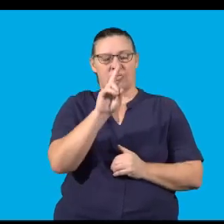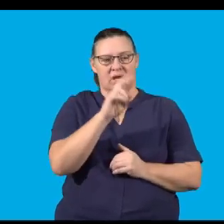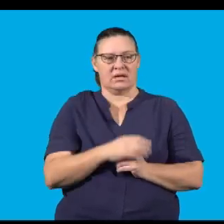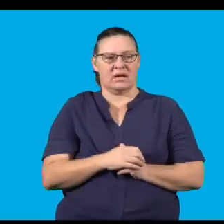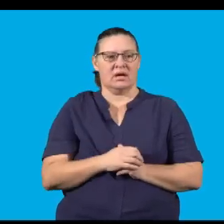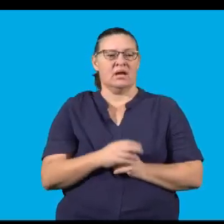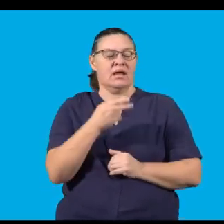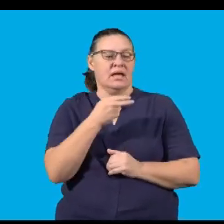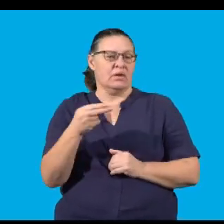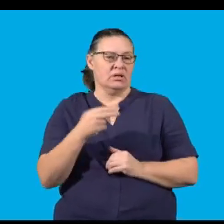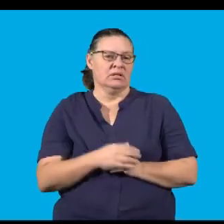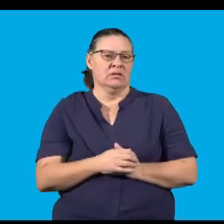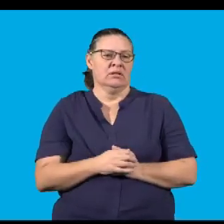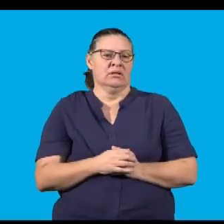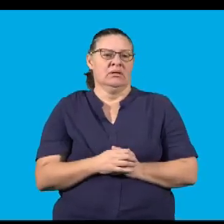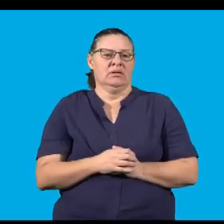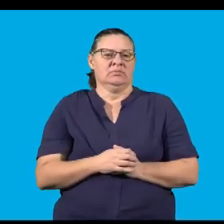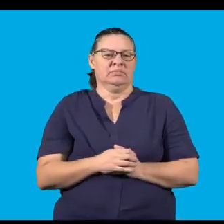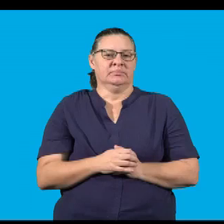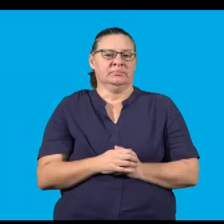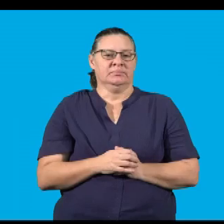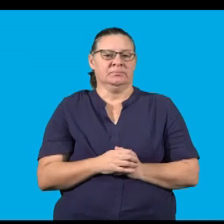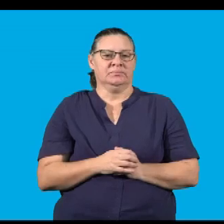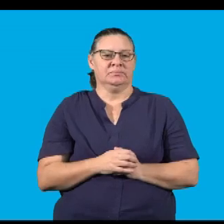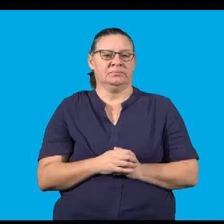squared is going to be equal to